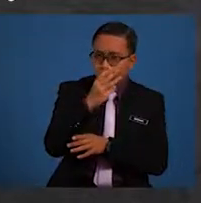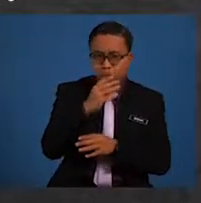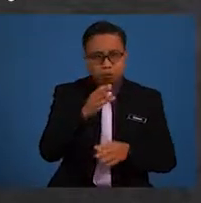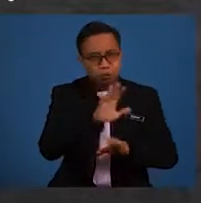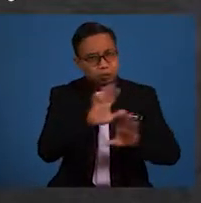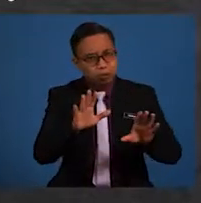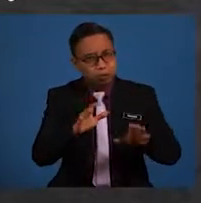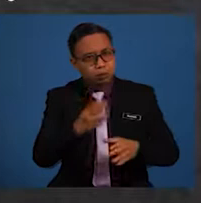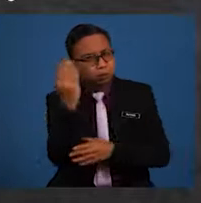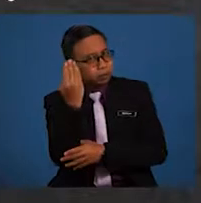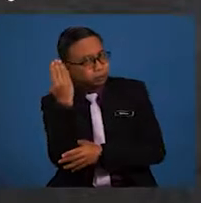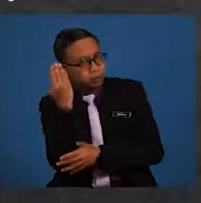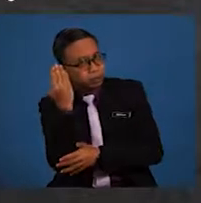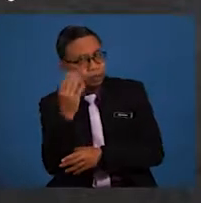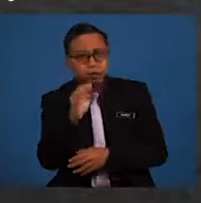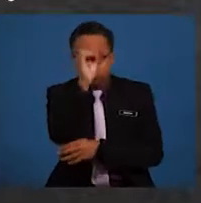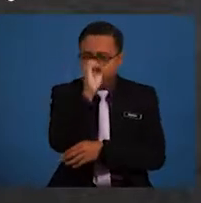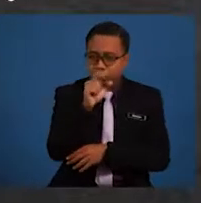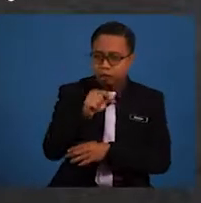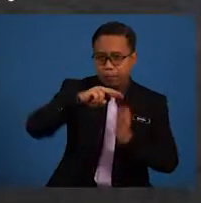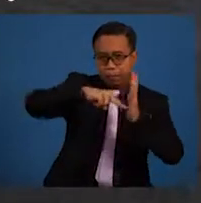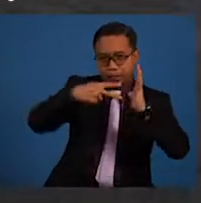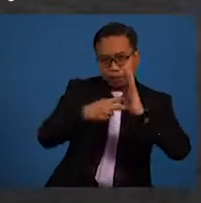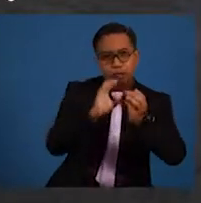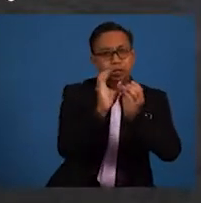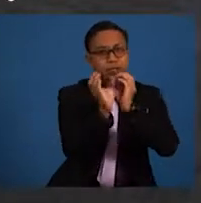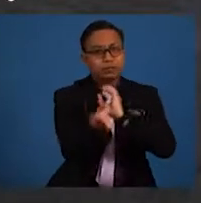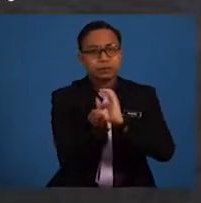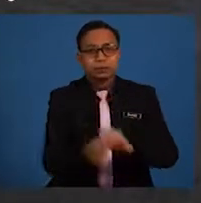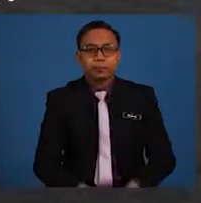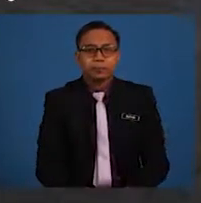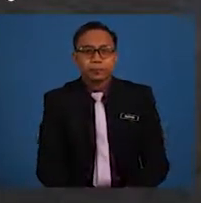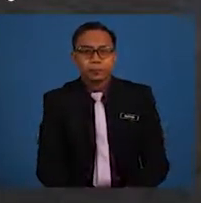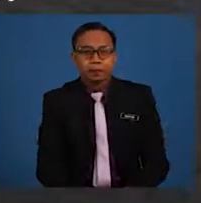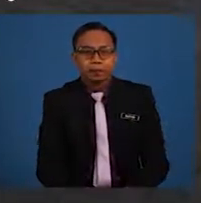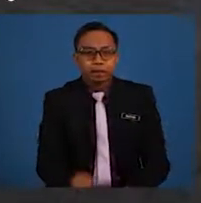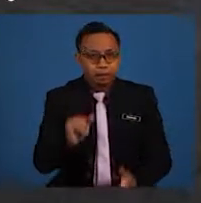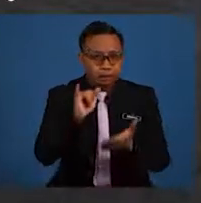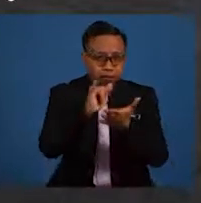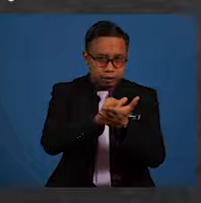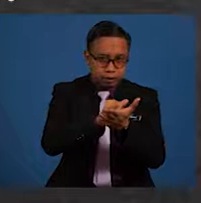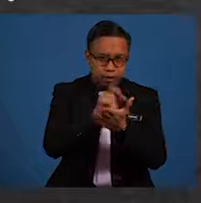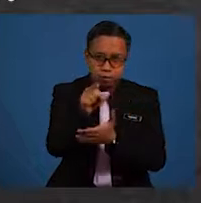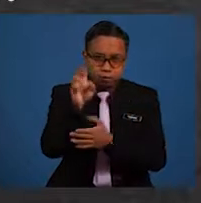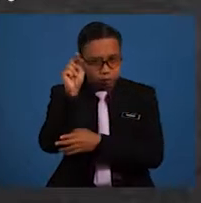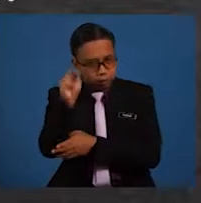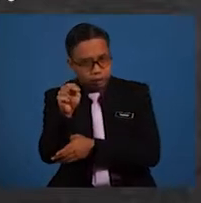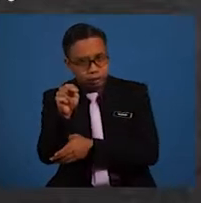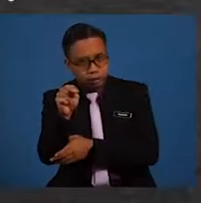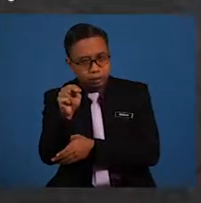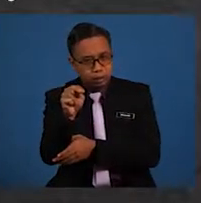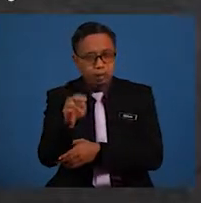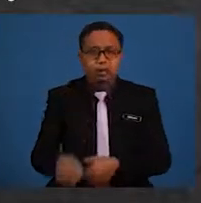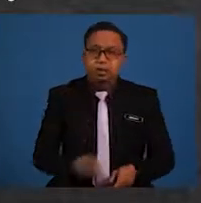your punctuation, the meaning can change. Thus, you need to be